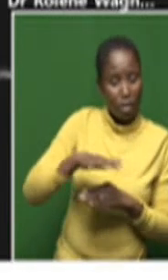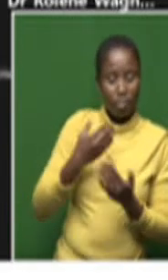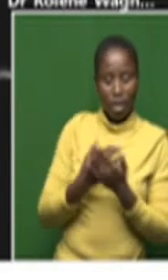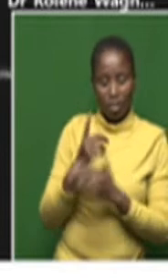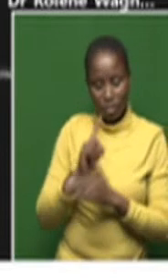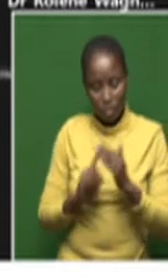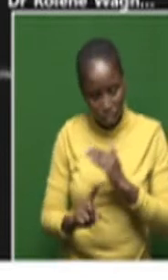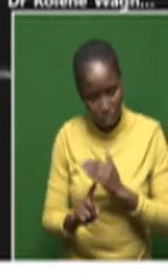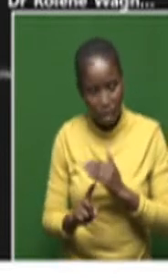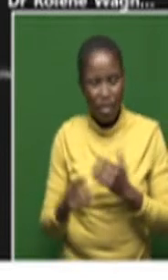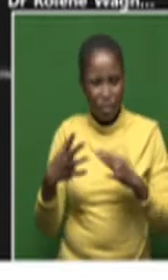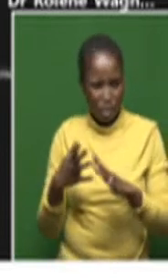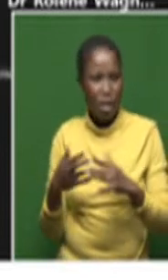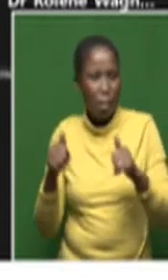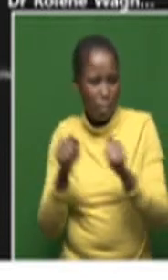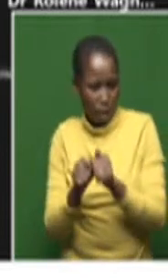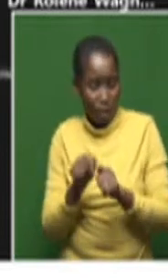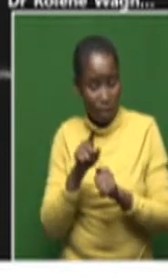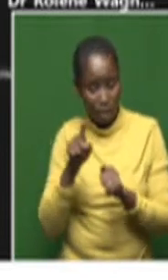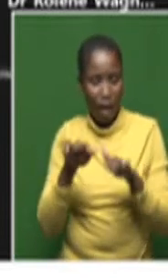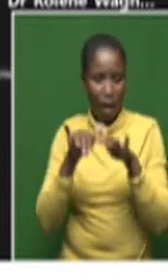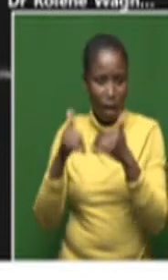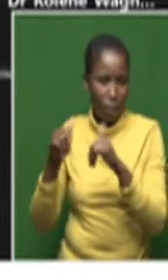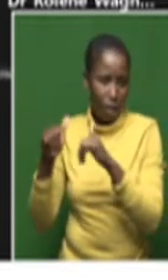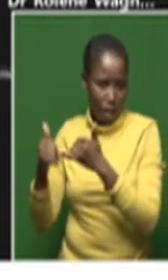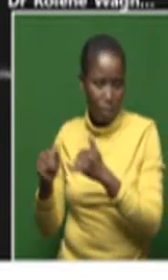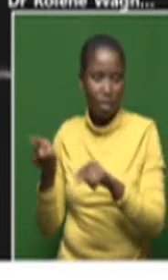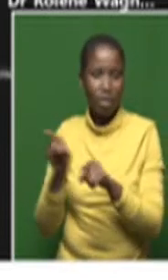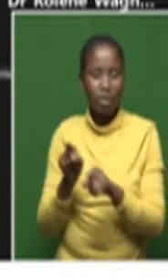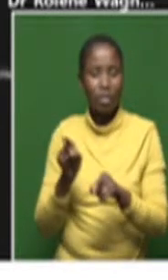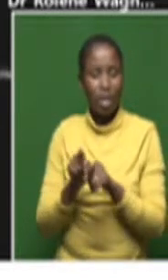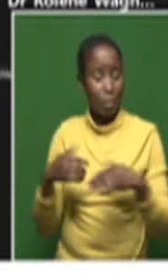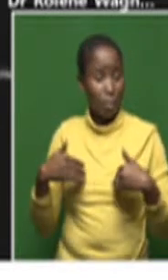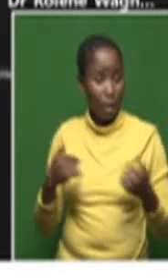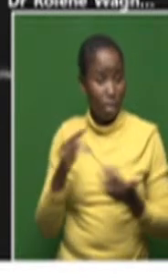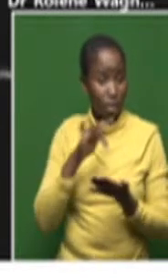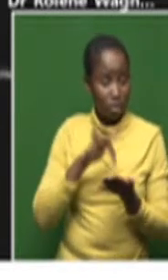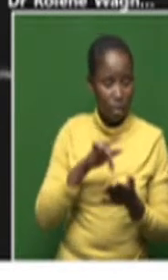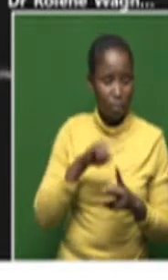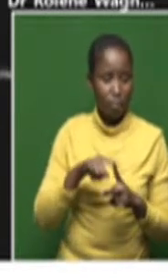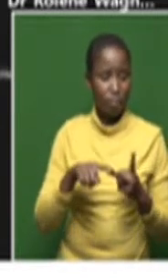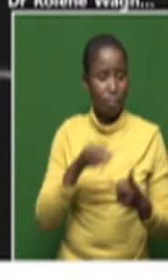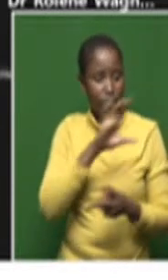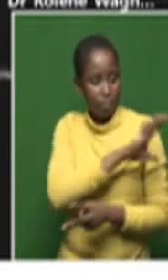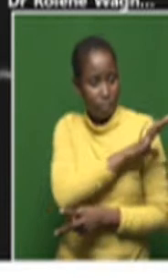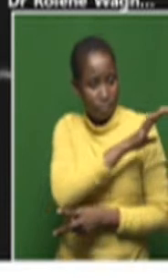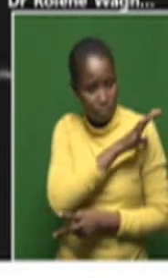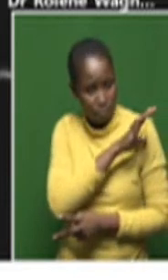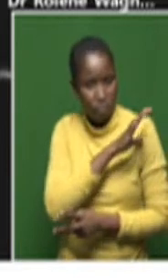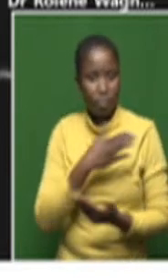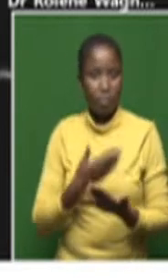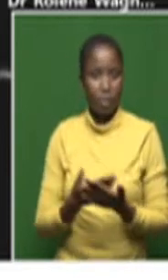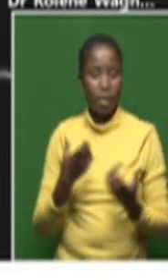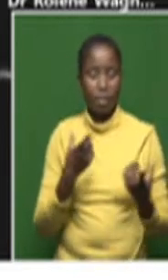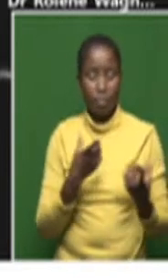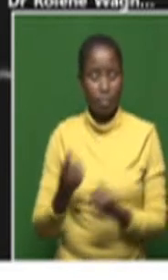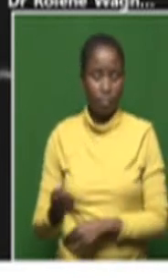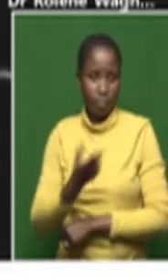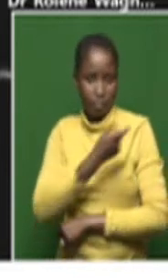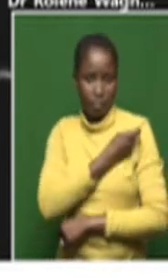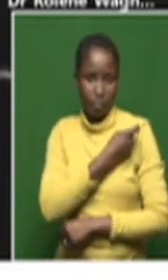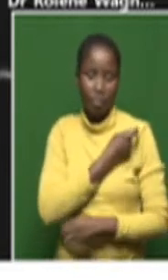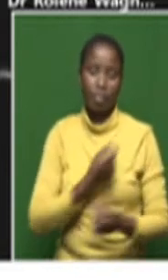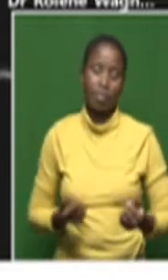partnerships with industry, and all of the occupational health sites and health clinics are now providing vaccination services.